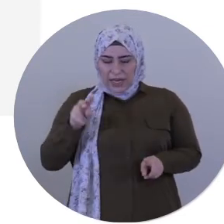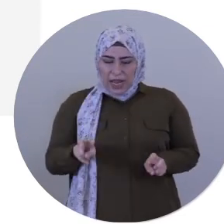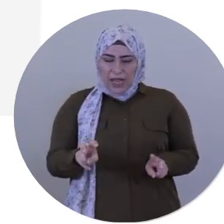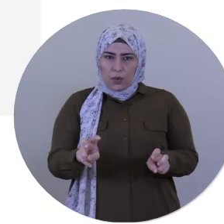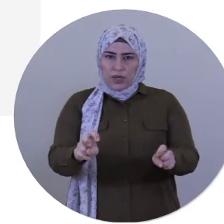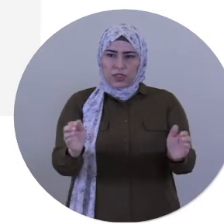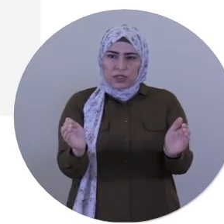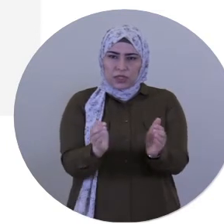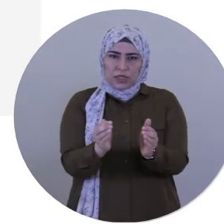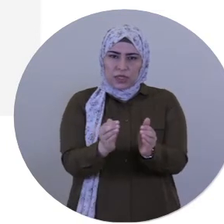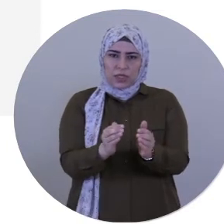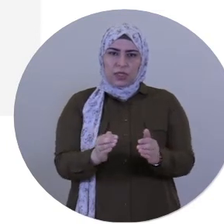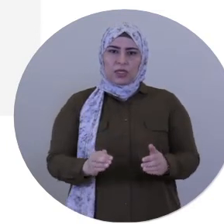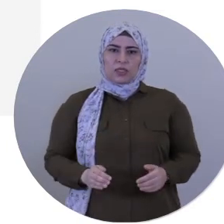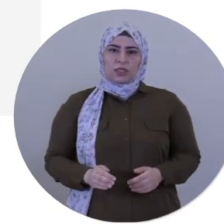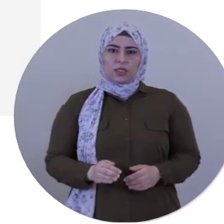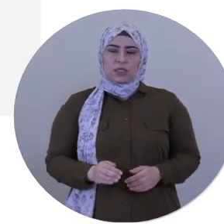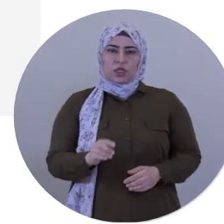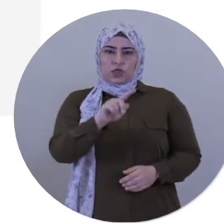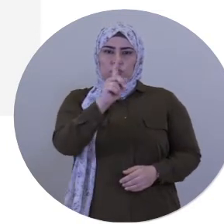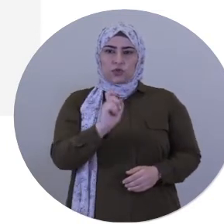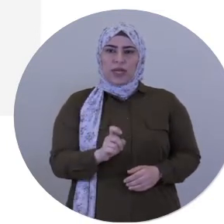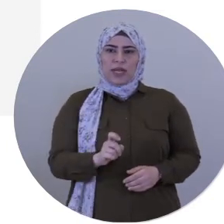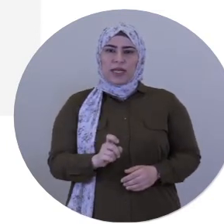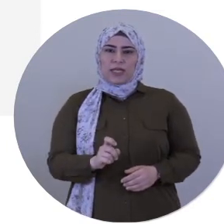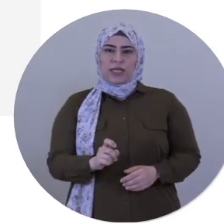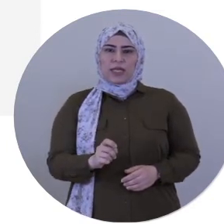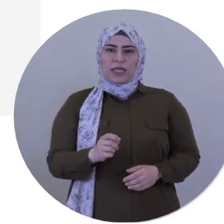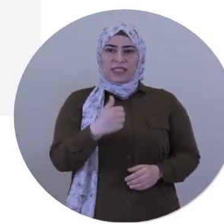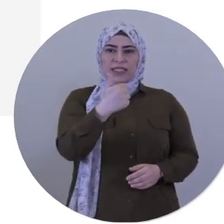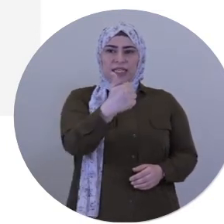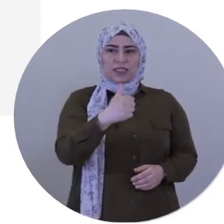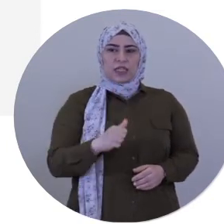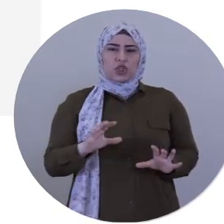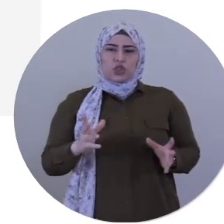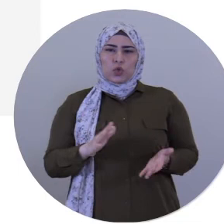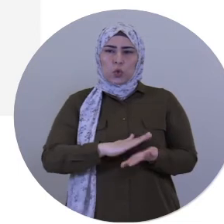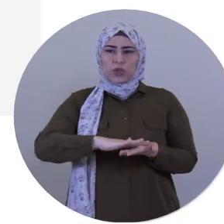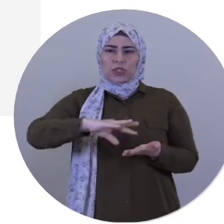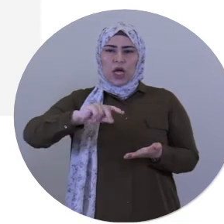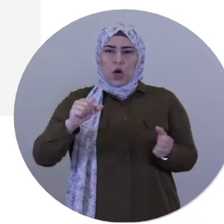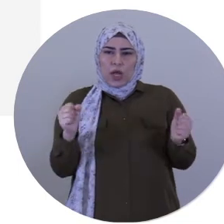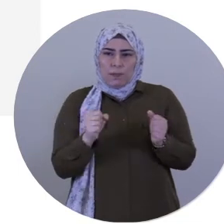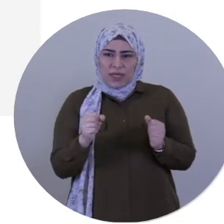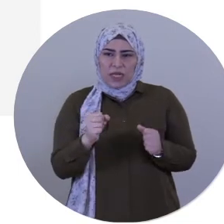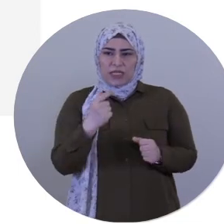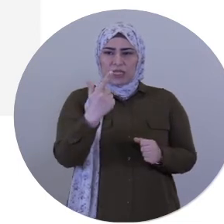a cold desert? Question number 7, how do deserts differ greatly in